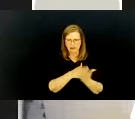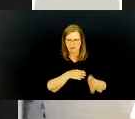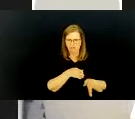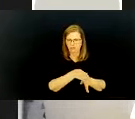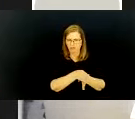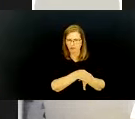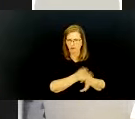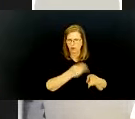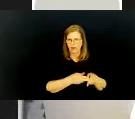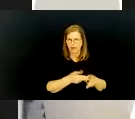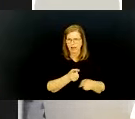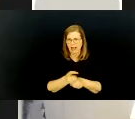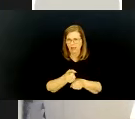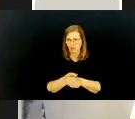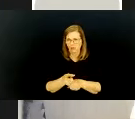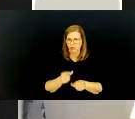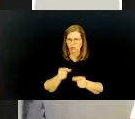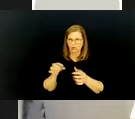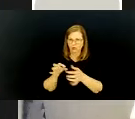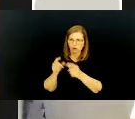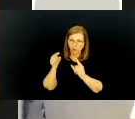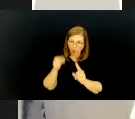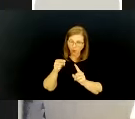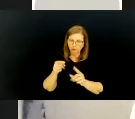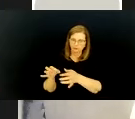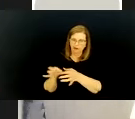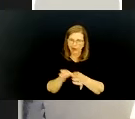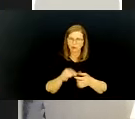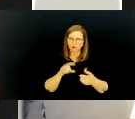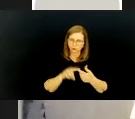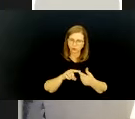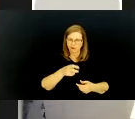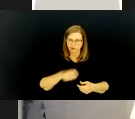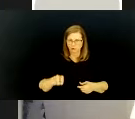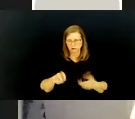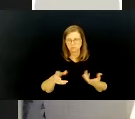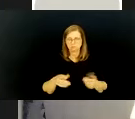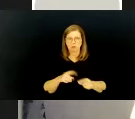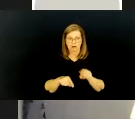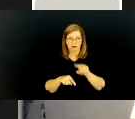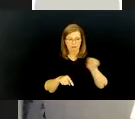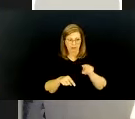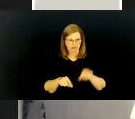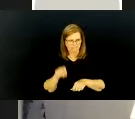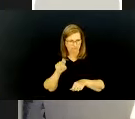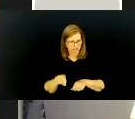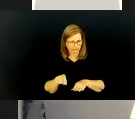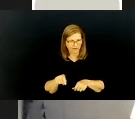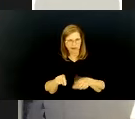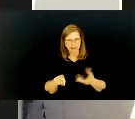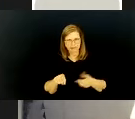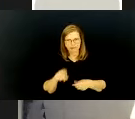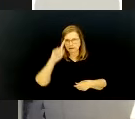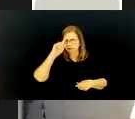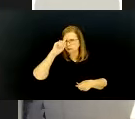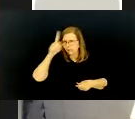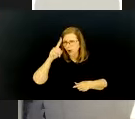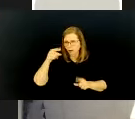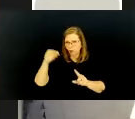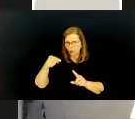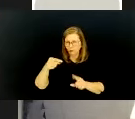them annual goals related to transition. And so they must be like SMART goals. They must include